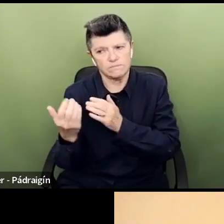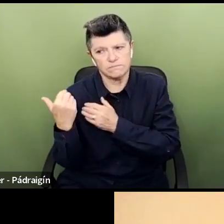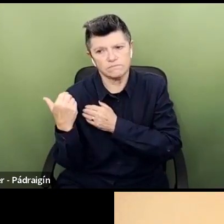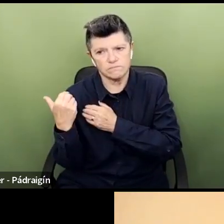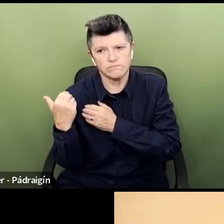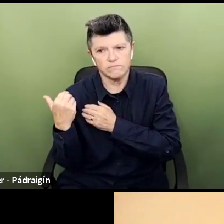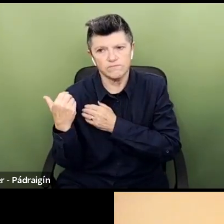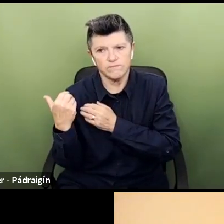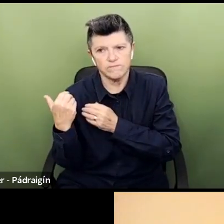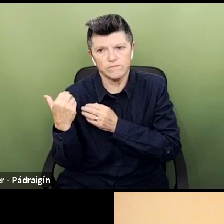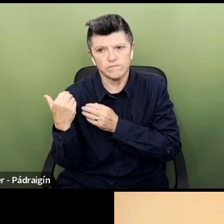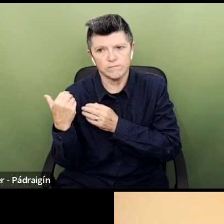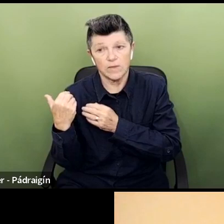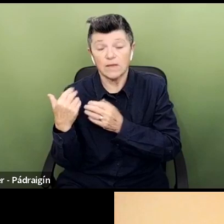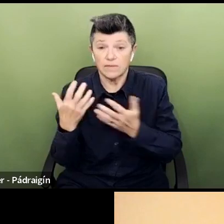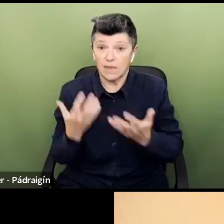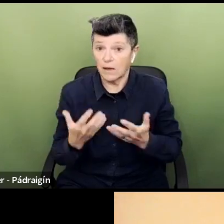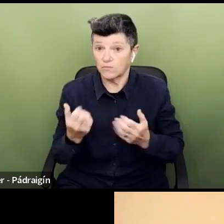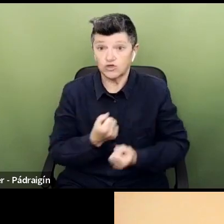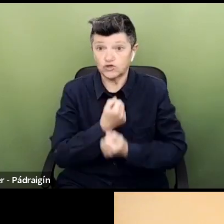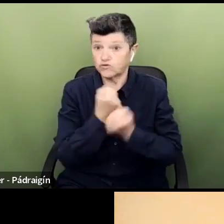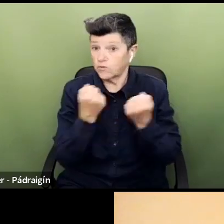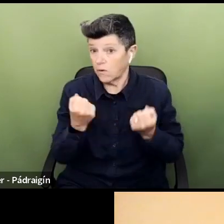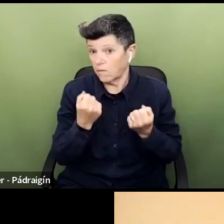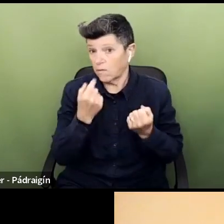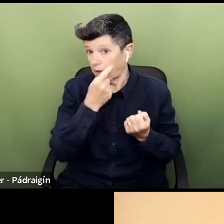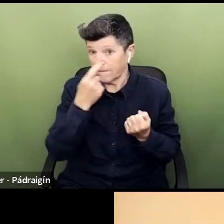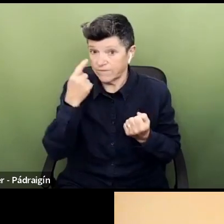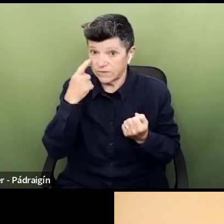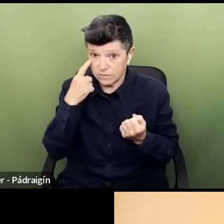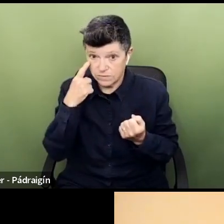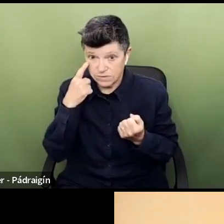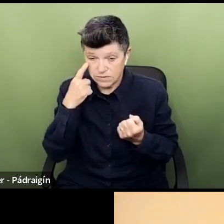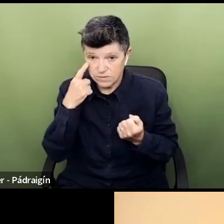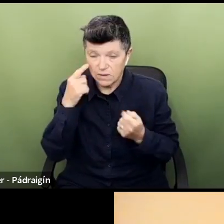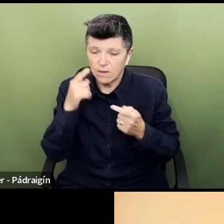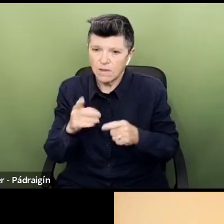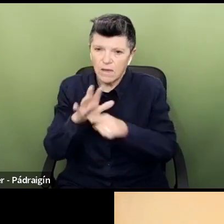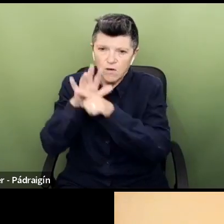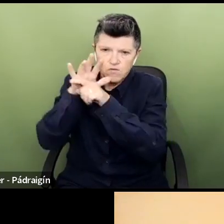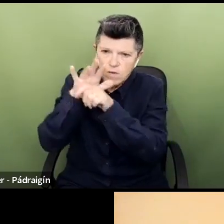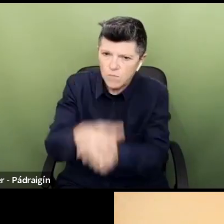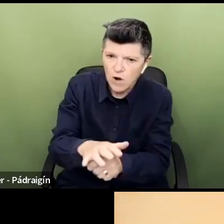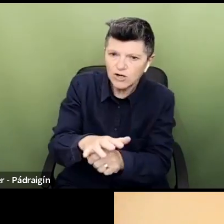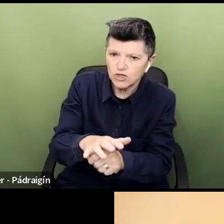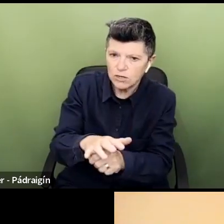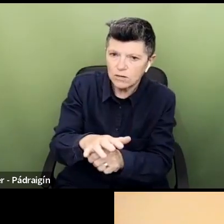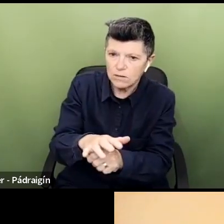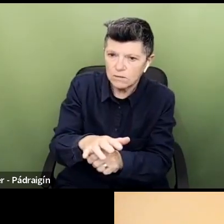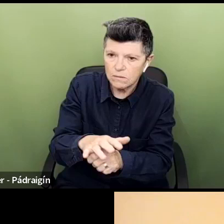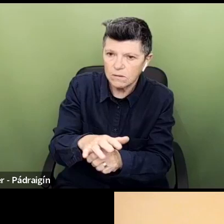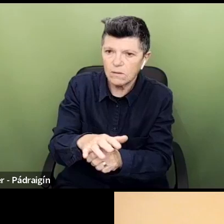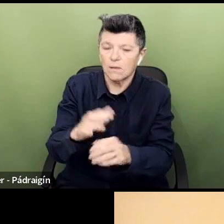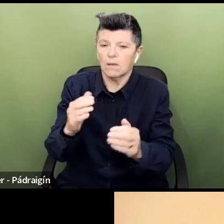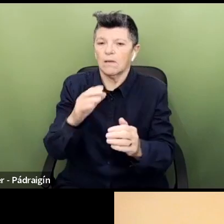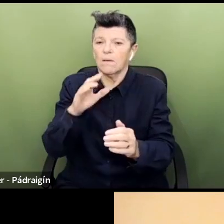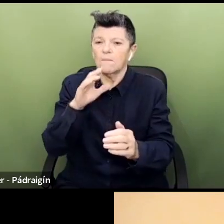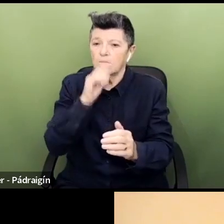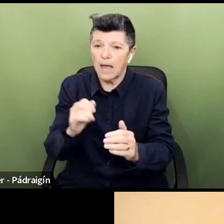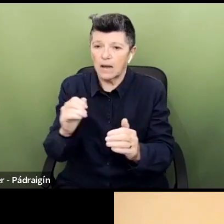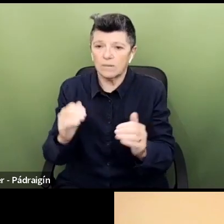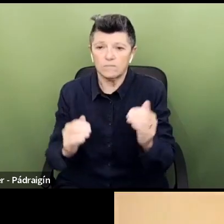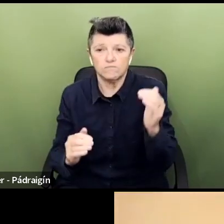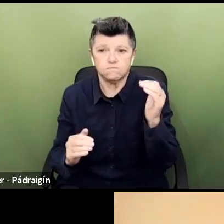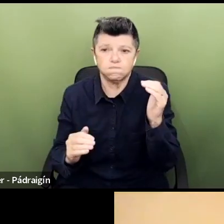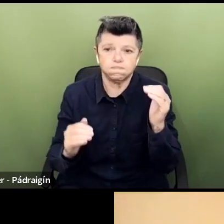a very strong evidence that repressions did not affect women nearly as badly as they did men. Overwhelmingly, the people